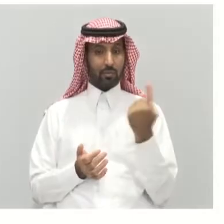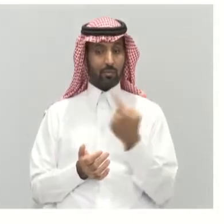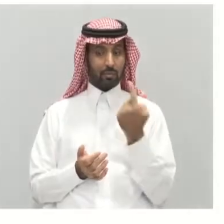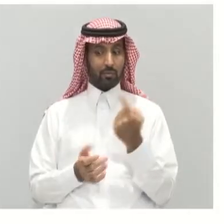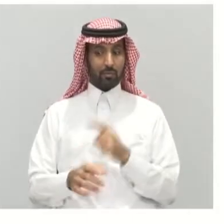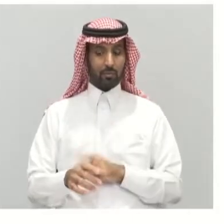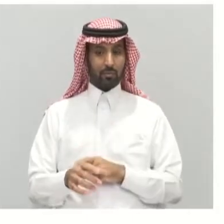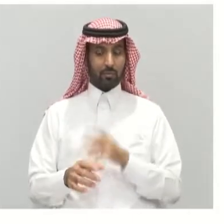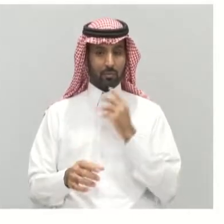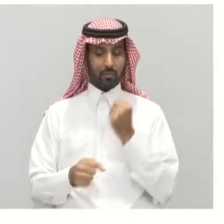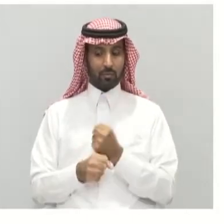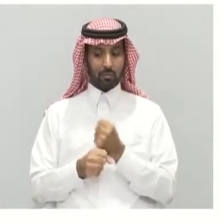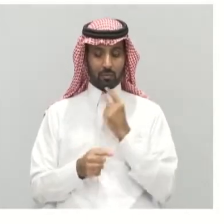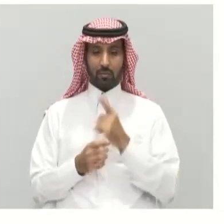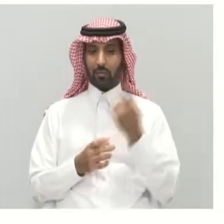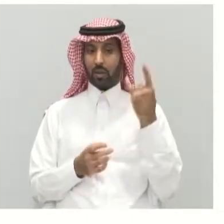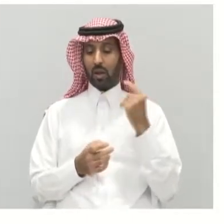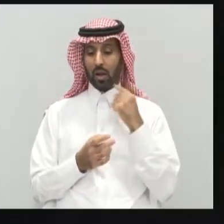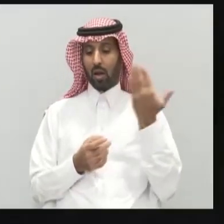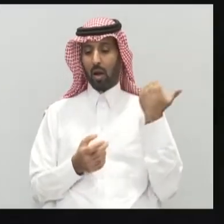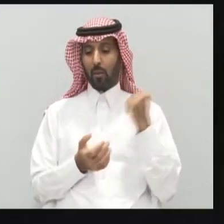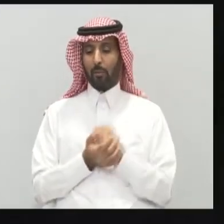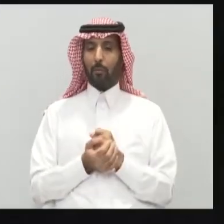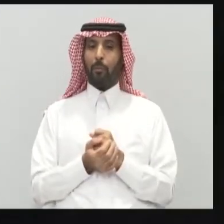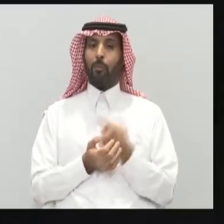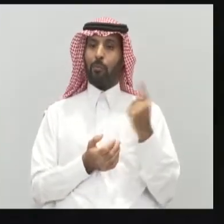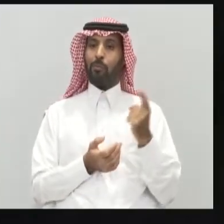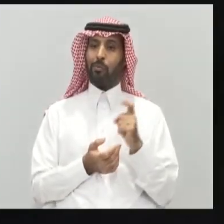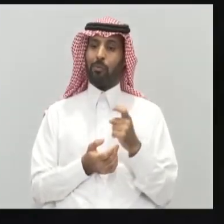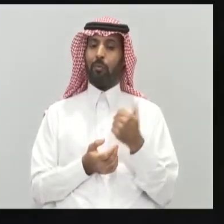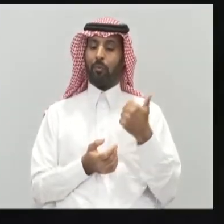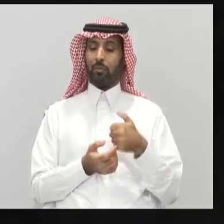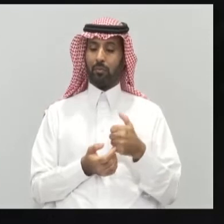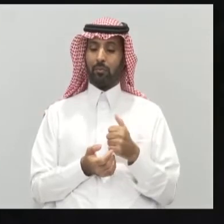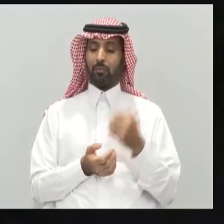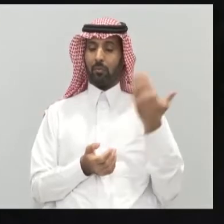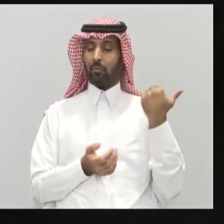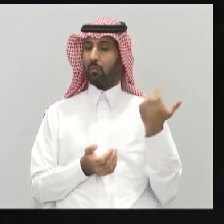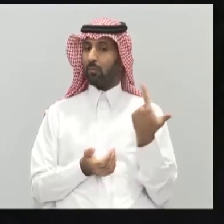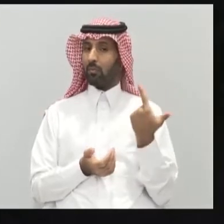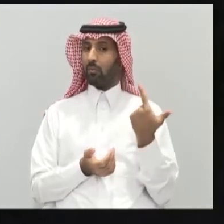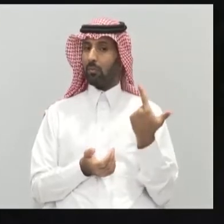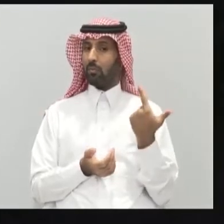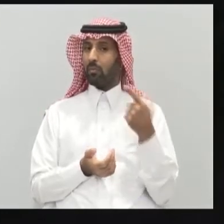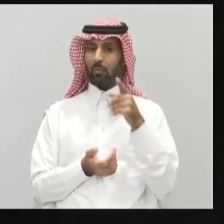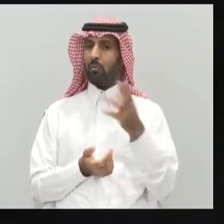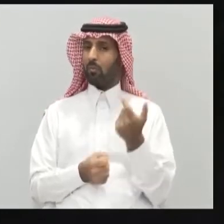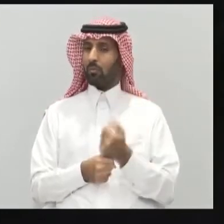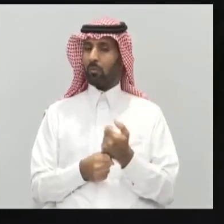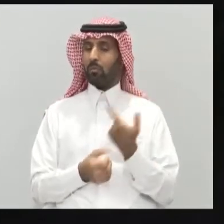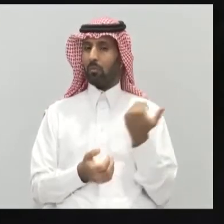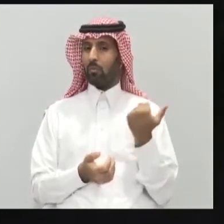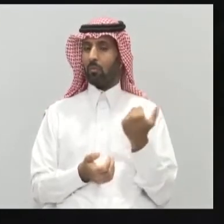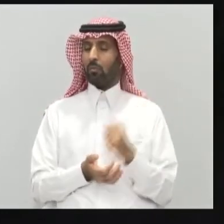What were you doing 10 minutes ago? Now I'm looking back at the near past. 10 minutes ago, what were you